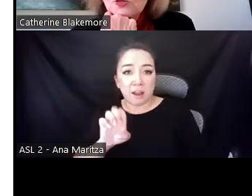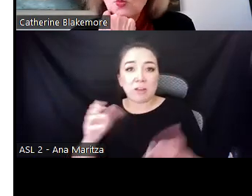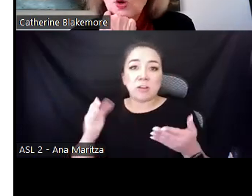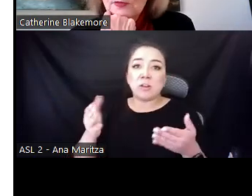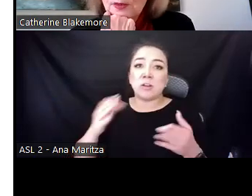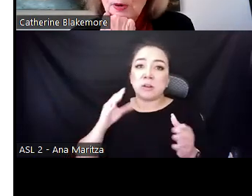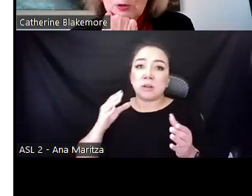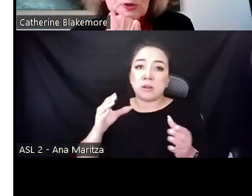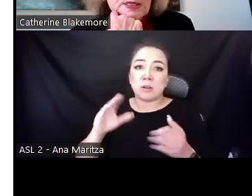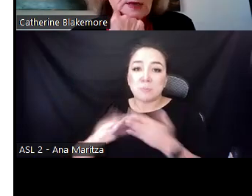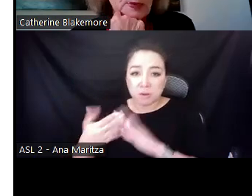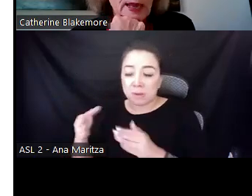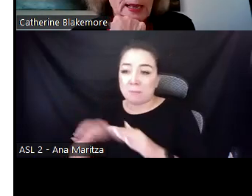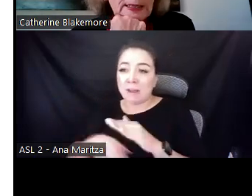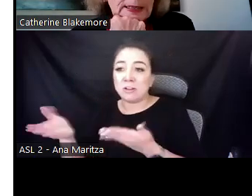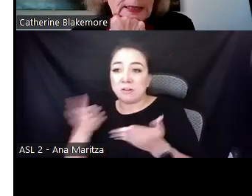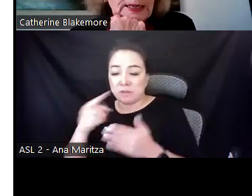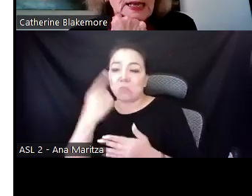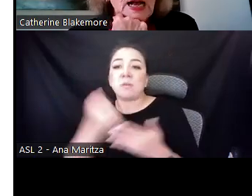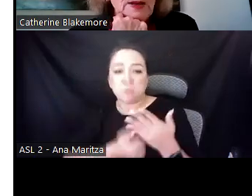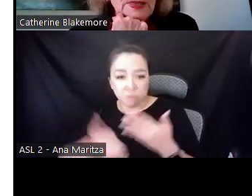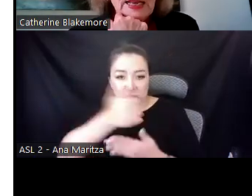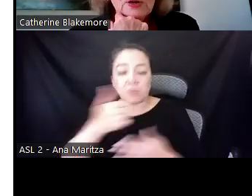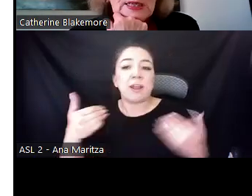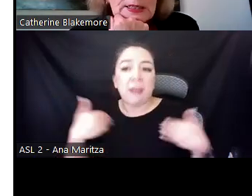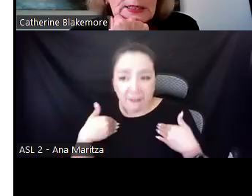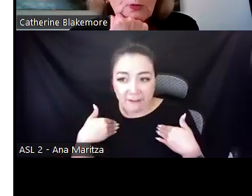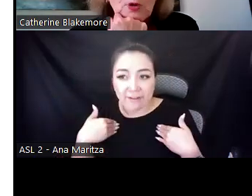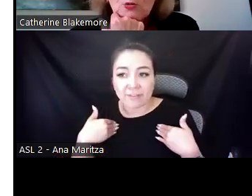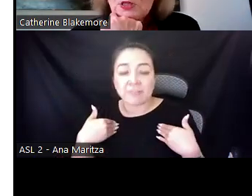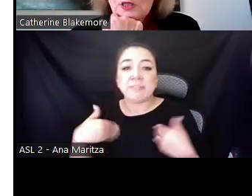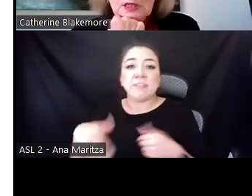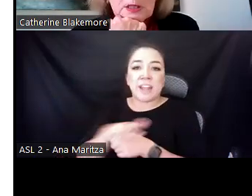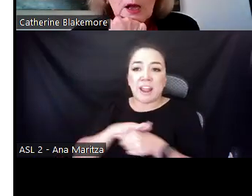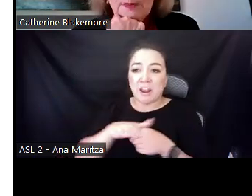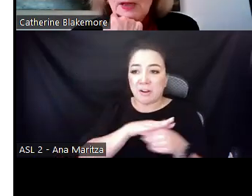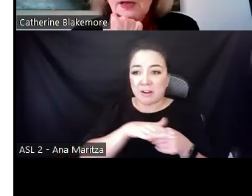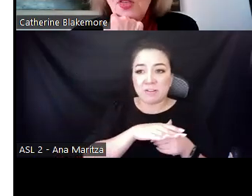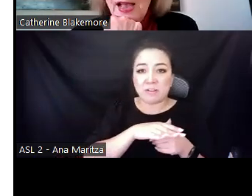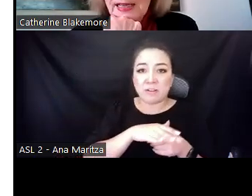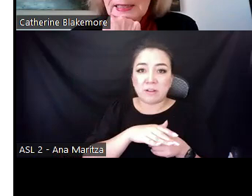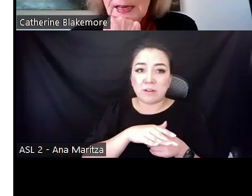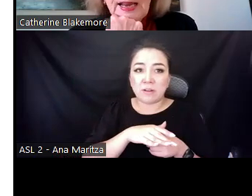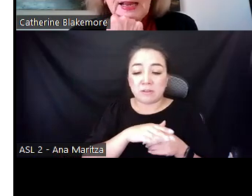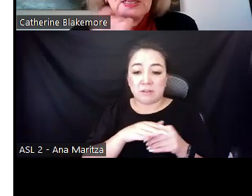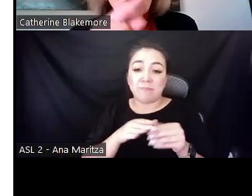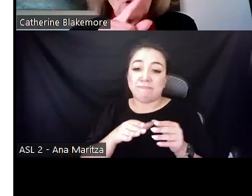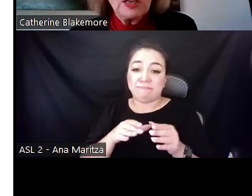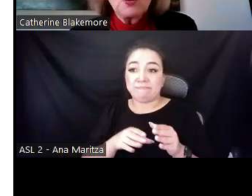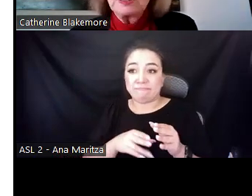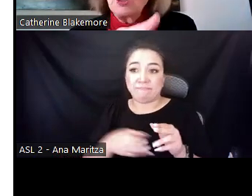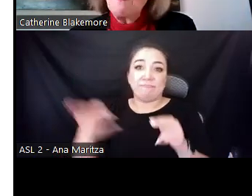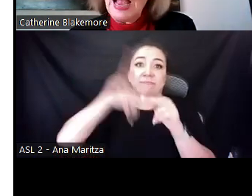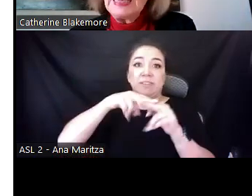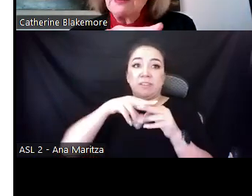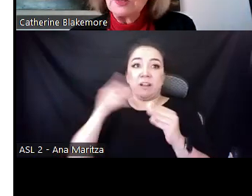services was one of the priorities that we had. The areas that rose to the top of that, and these are the things